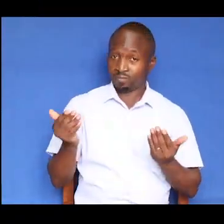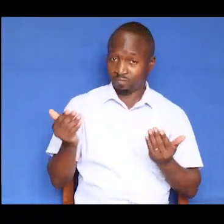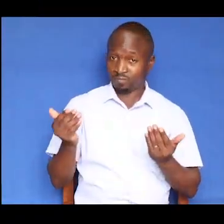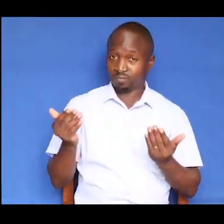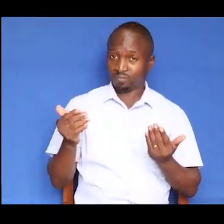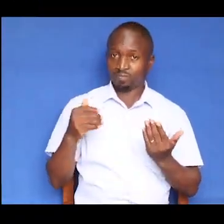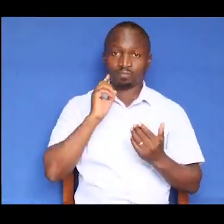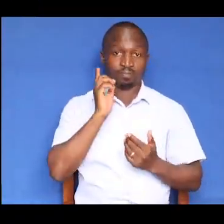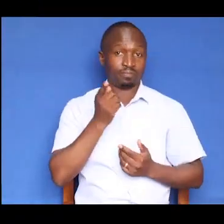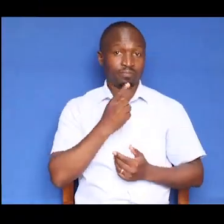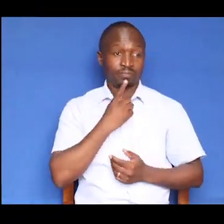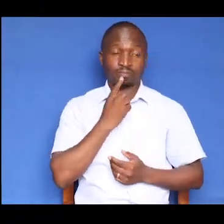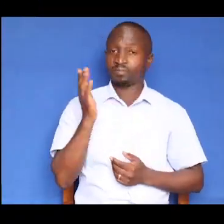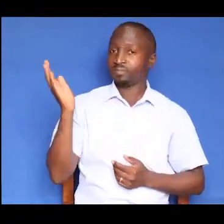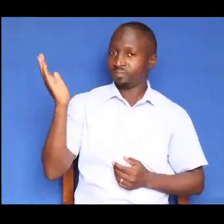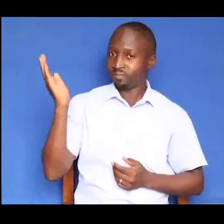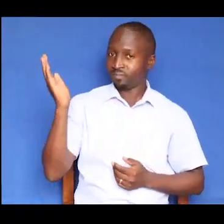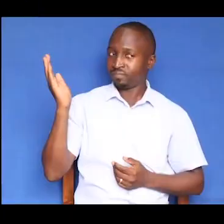Change in income will be